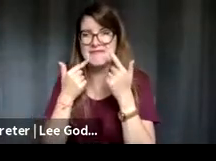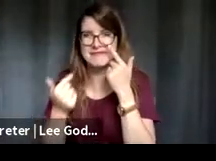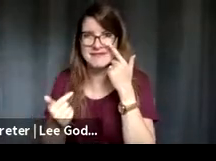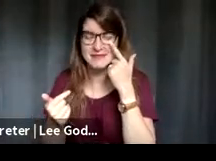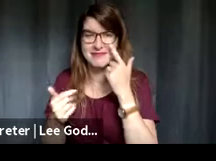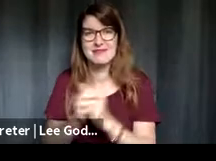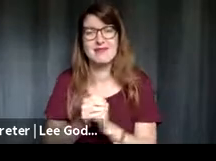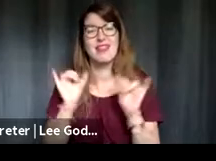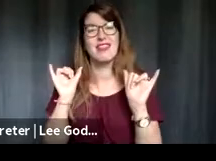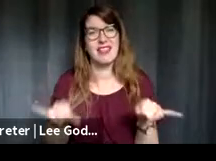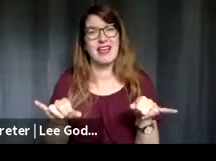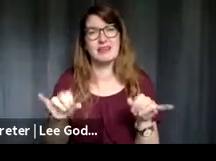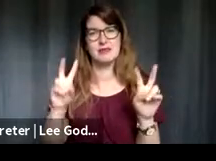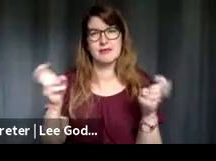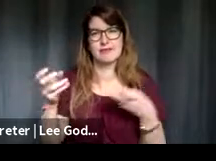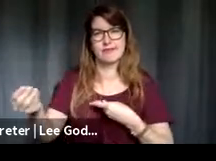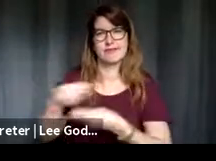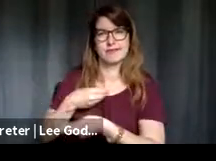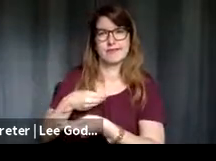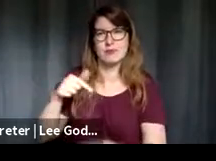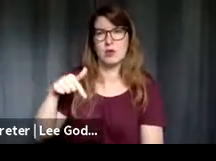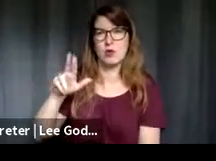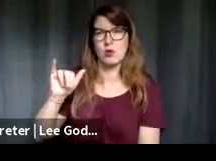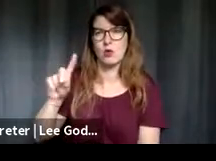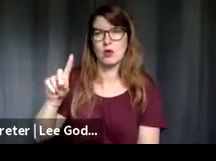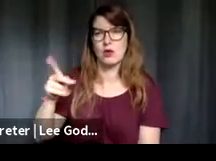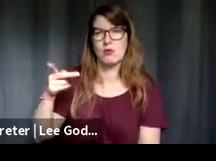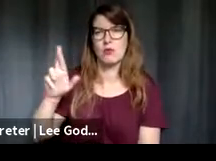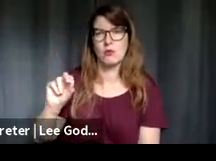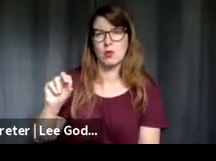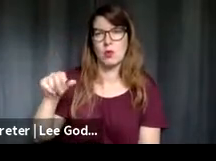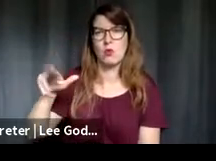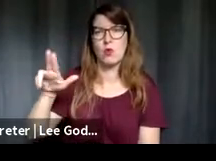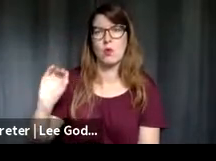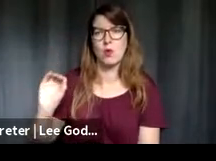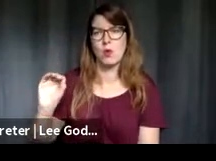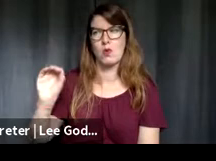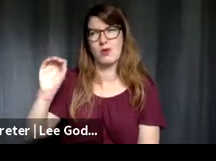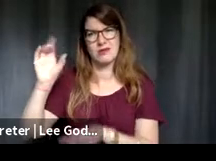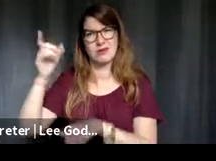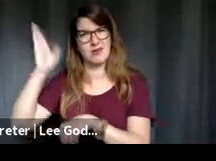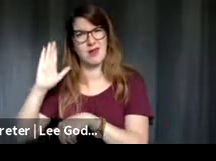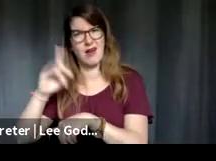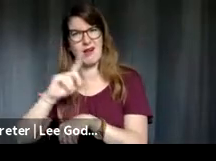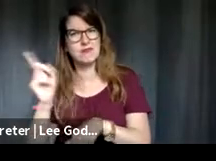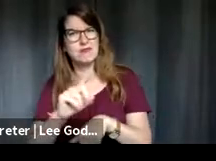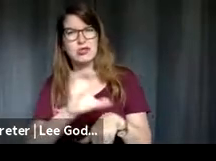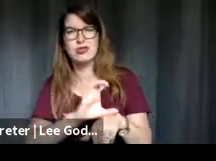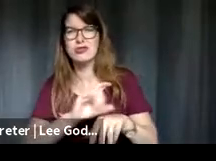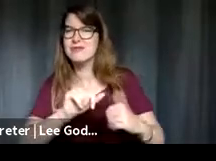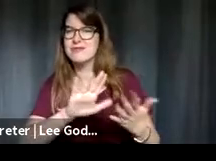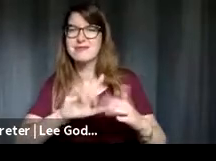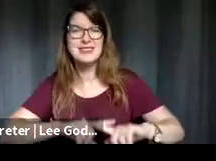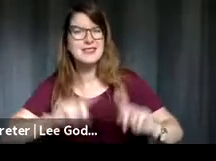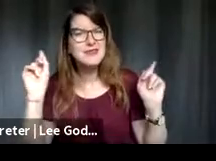So that's quid pro quo. And God actually directs his church to do otherwise, because God wants his church actually